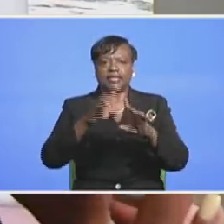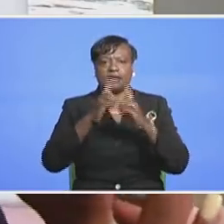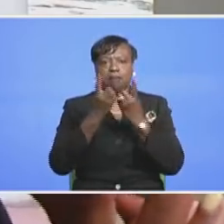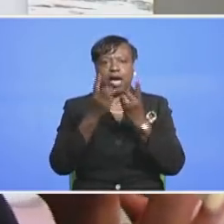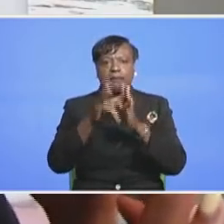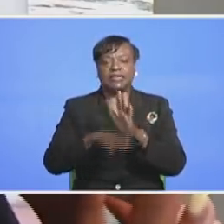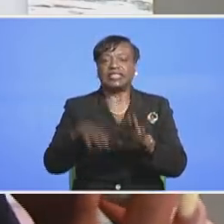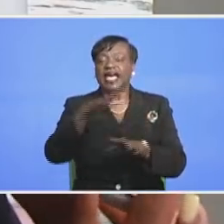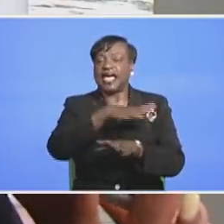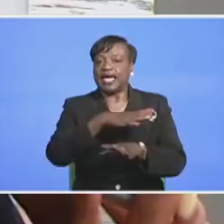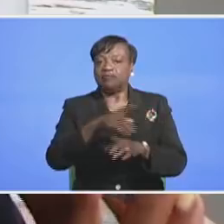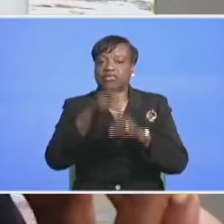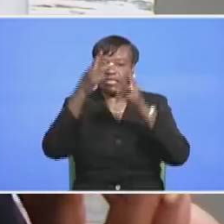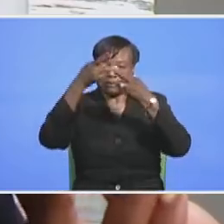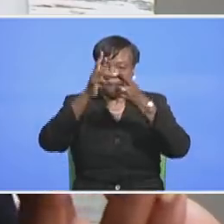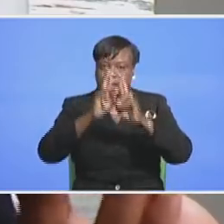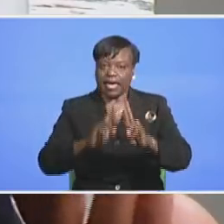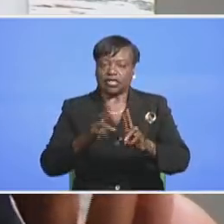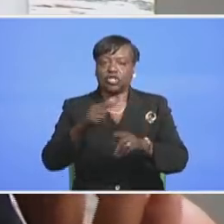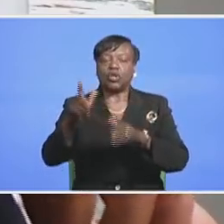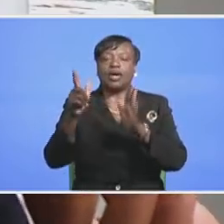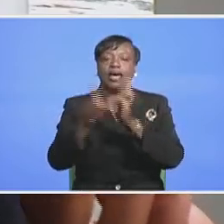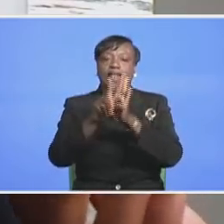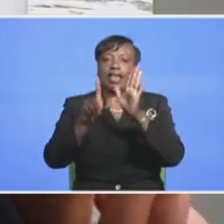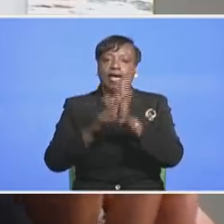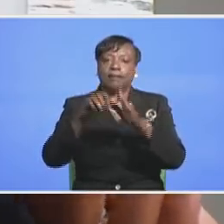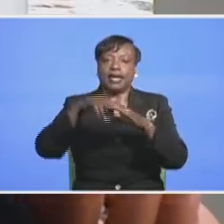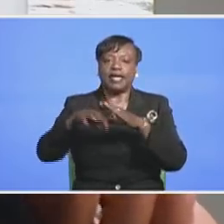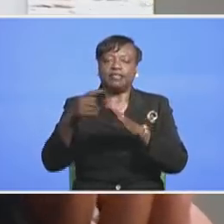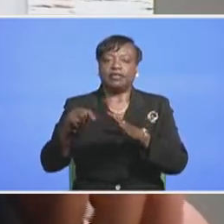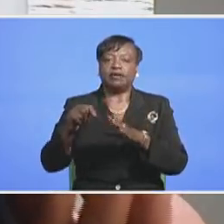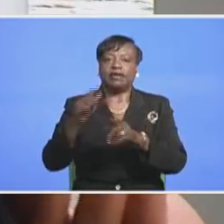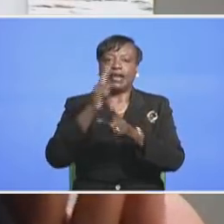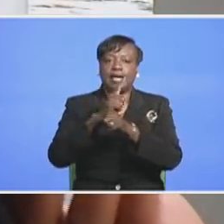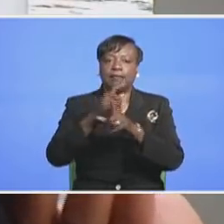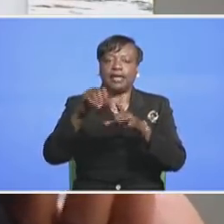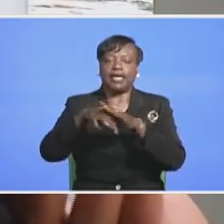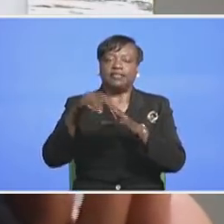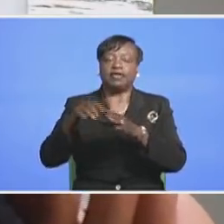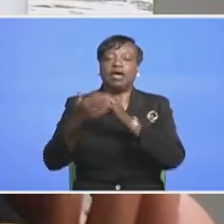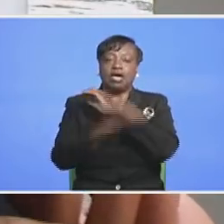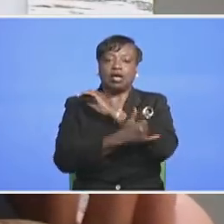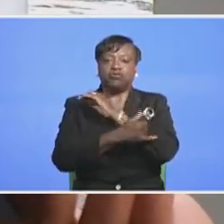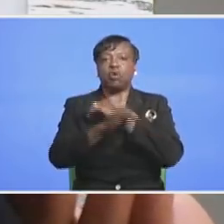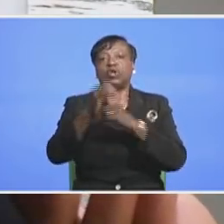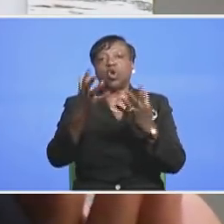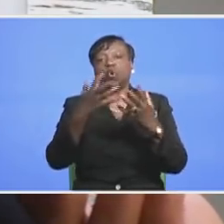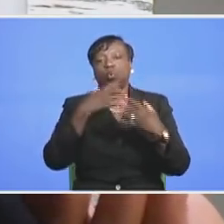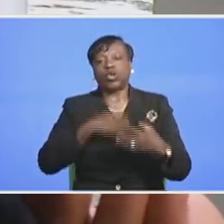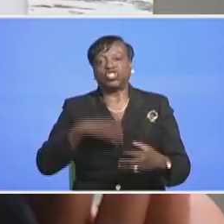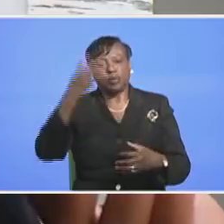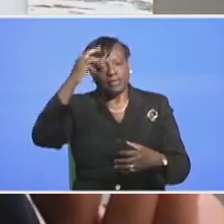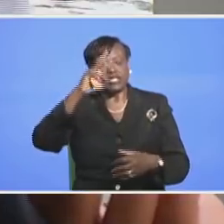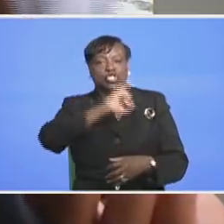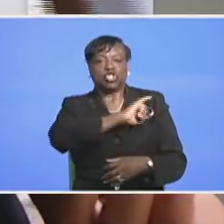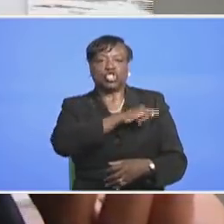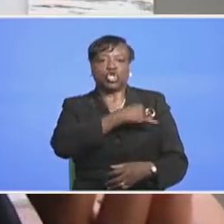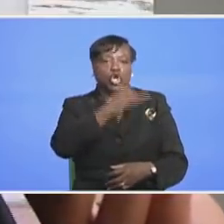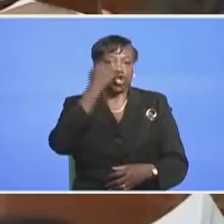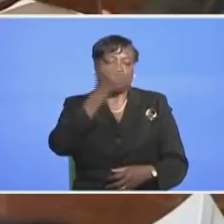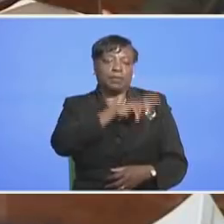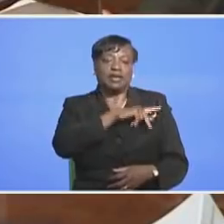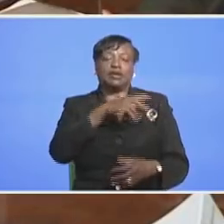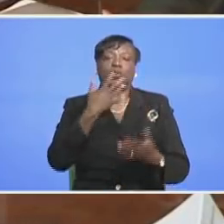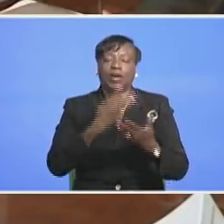also with respect to labor relations in the country. I also want to wish Mr. John Pinder well, and I look forward to working closely with